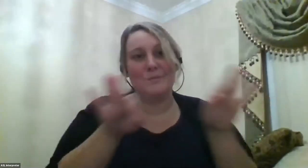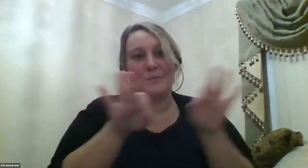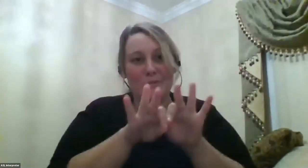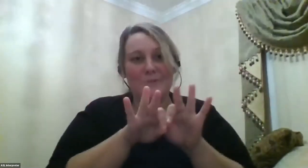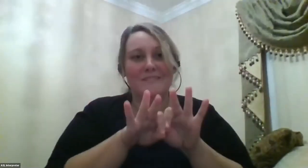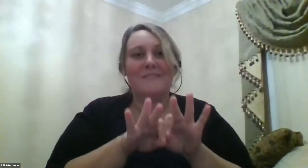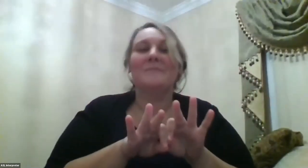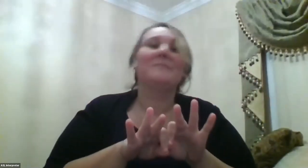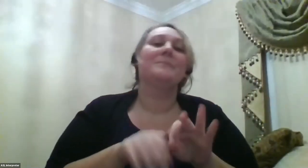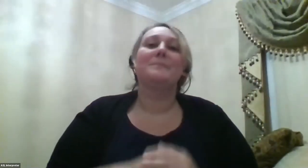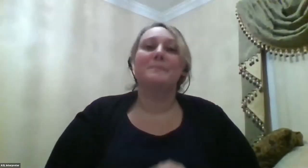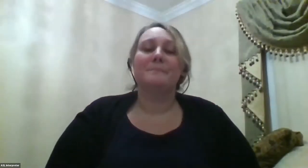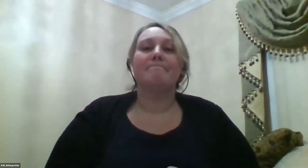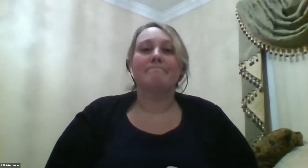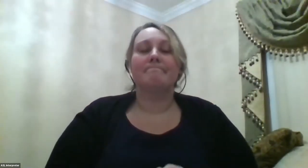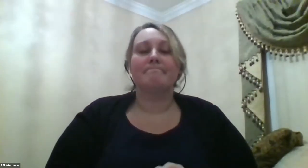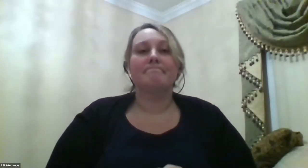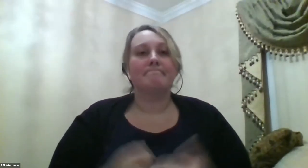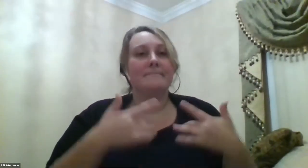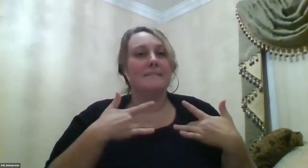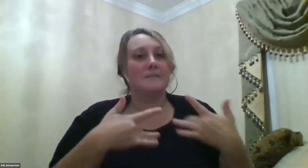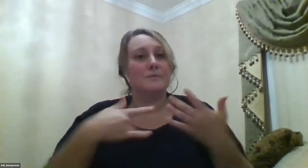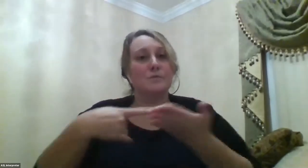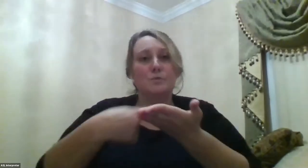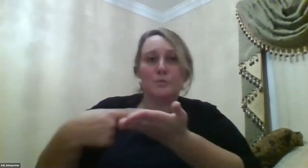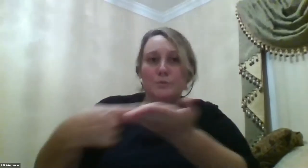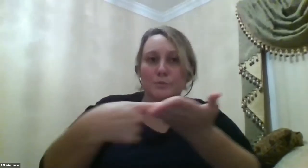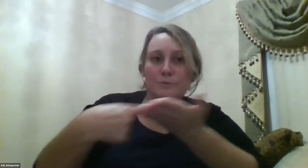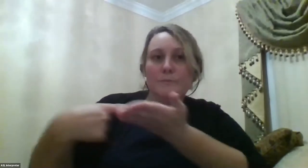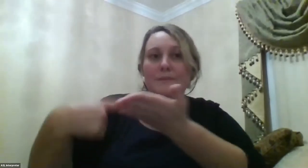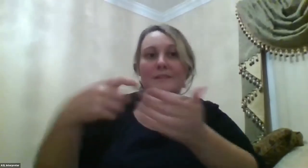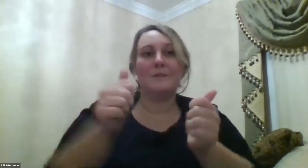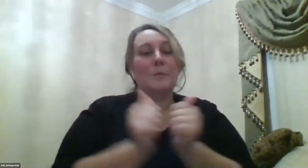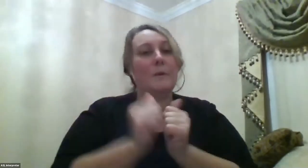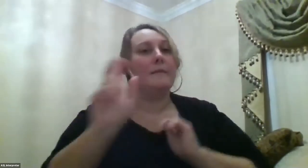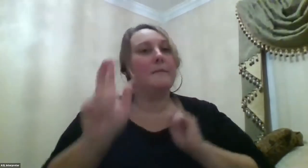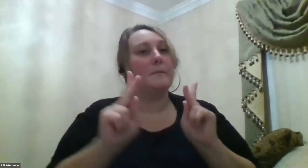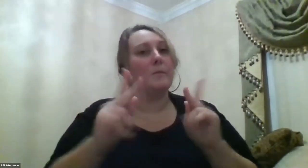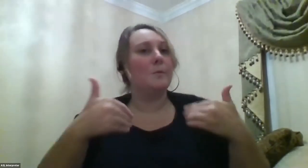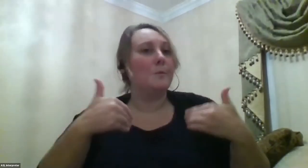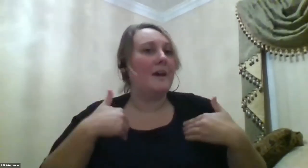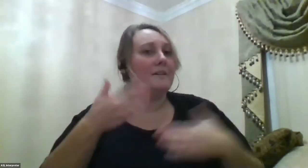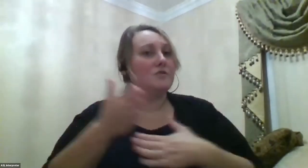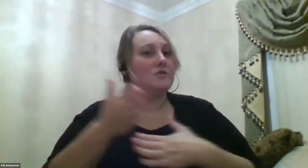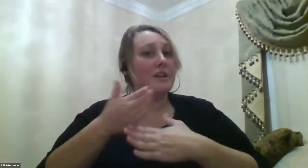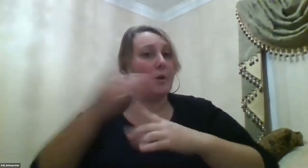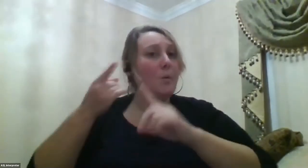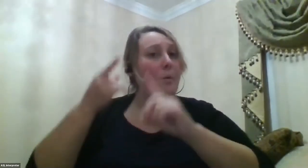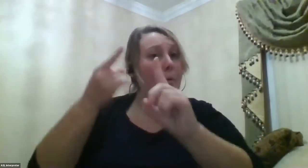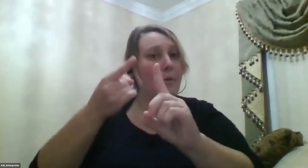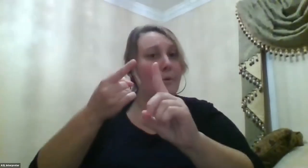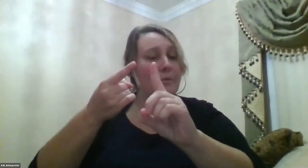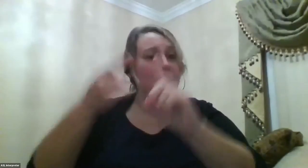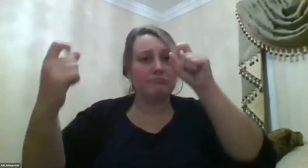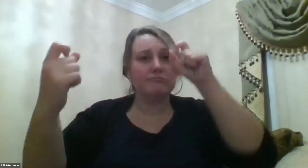interests outside of the domain of contemporary art. So for a lot of the work I did at that